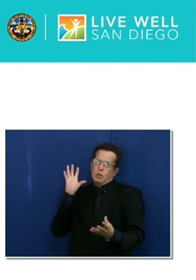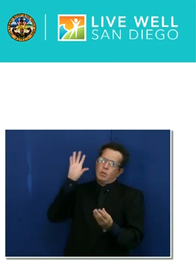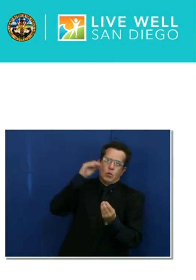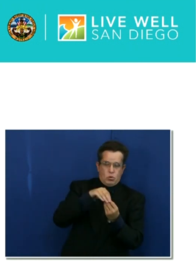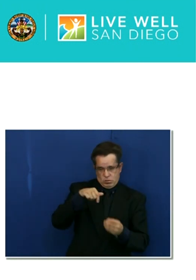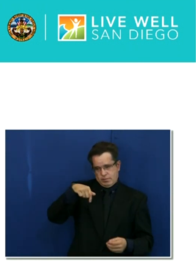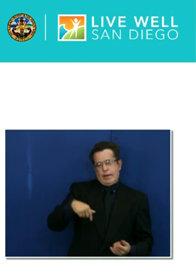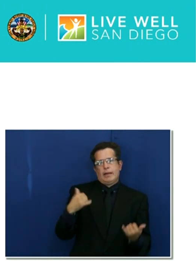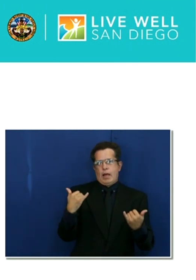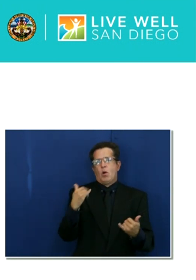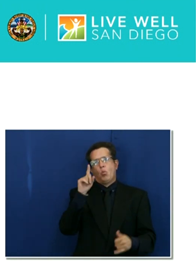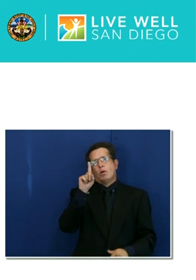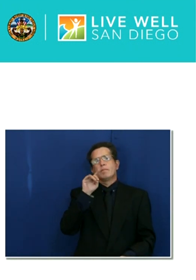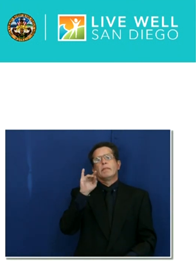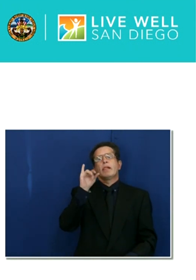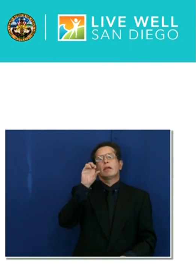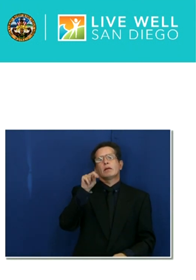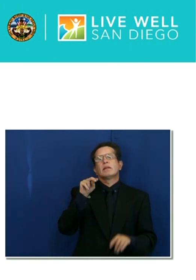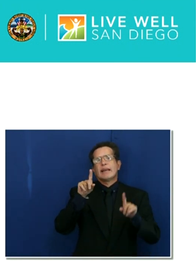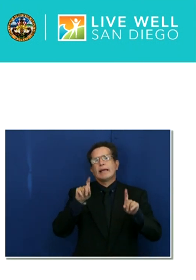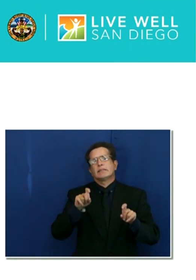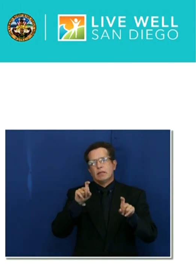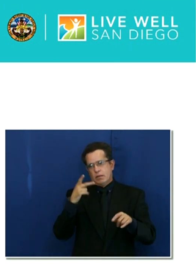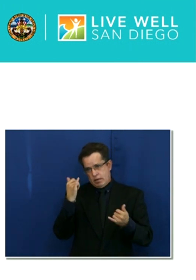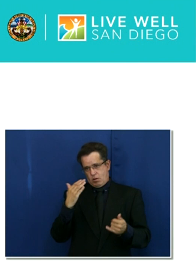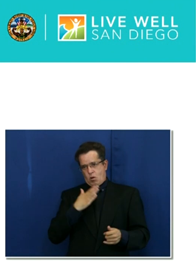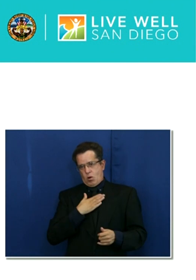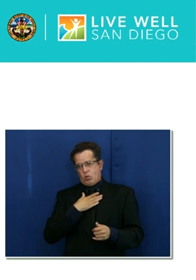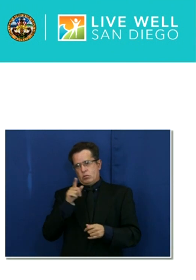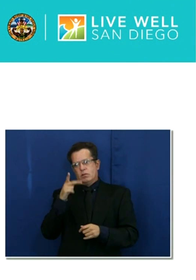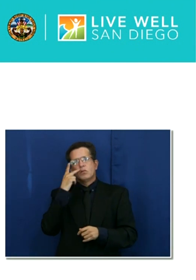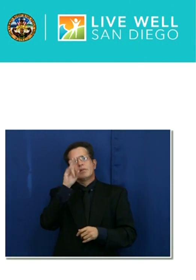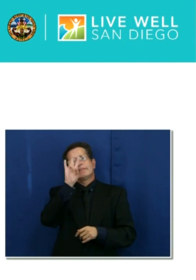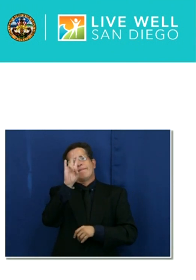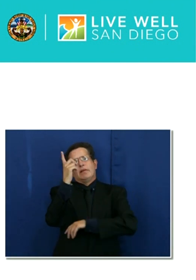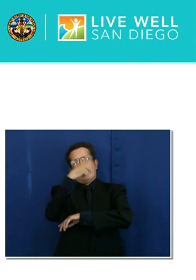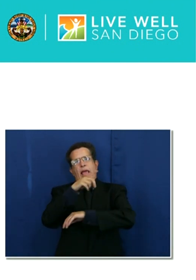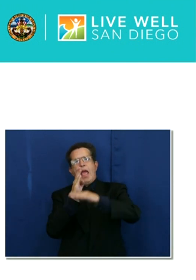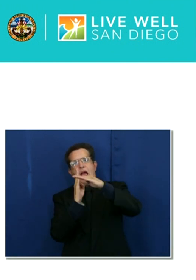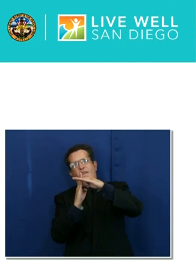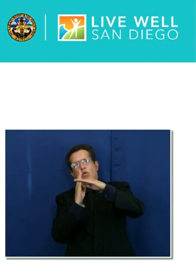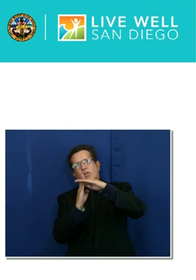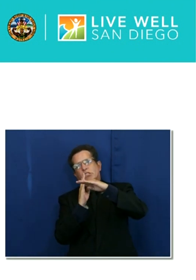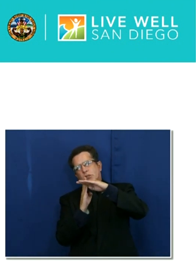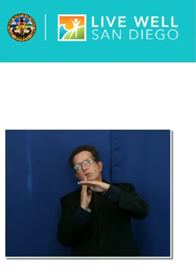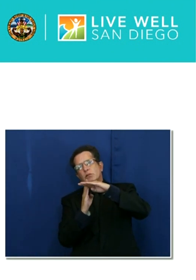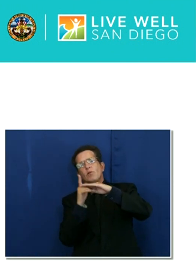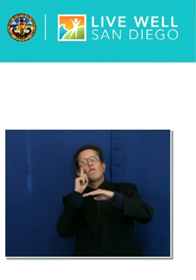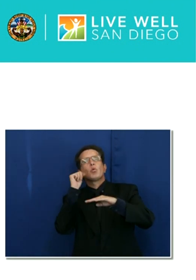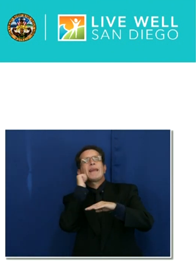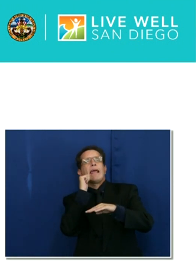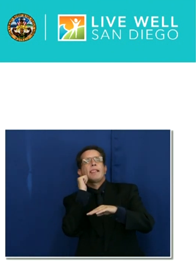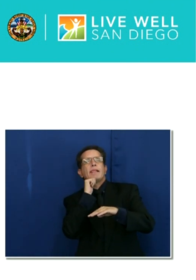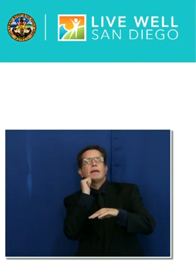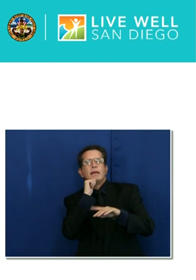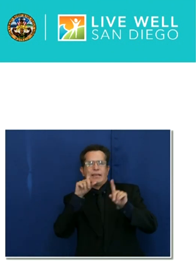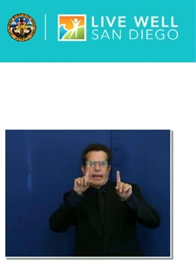strategy slide here, we have a 7-day average of daily